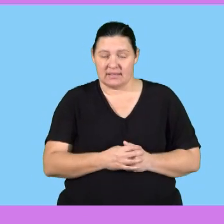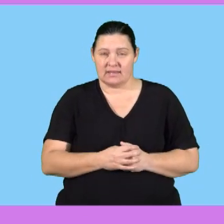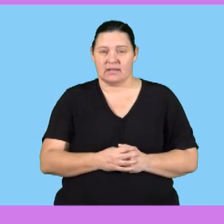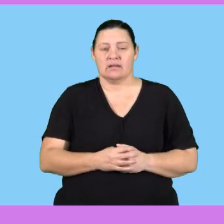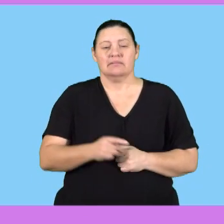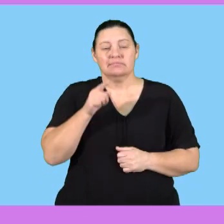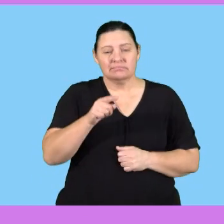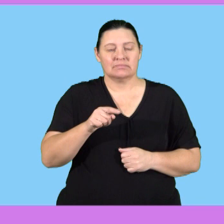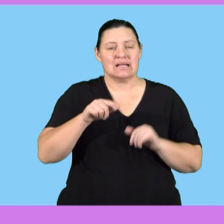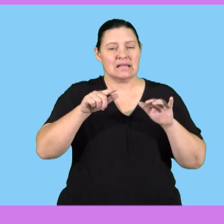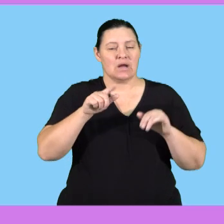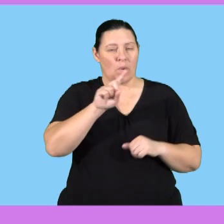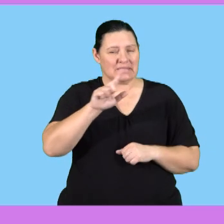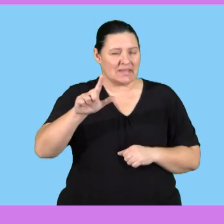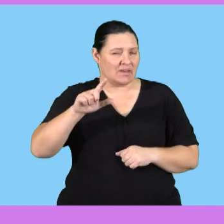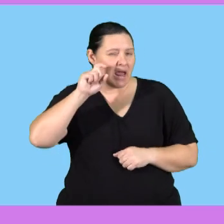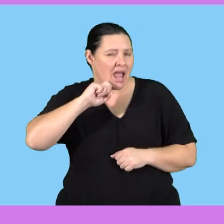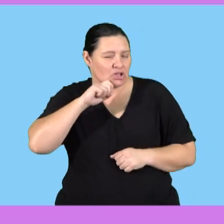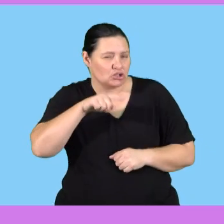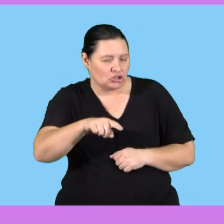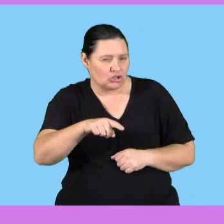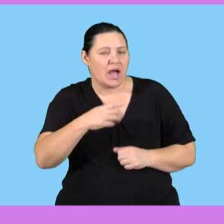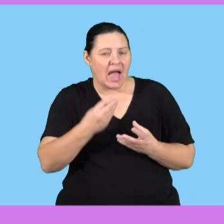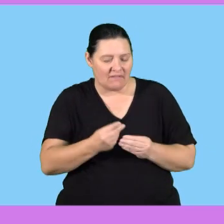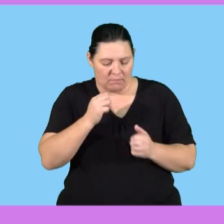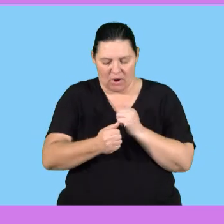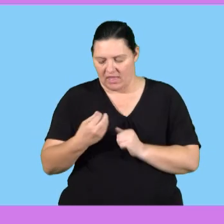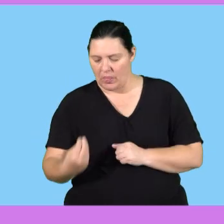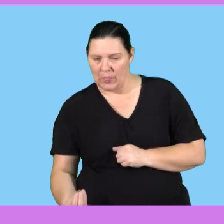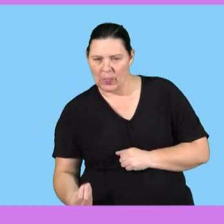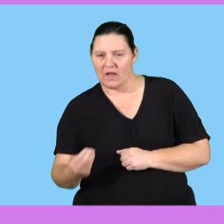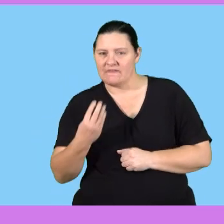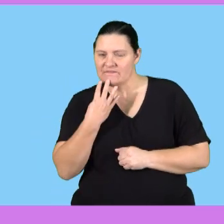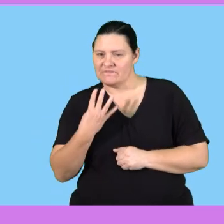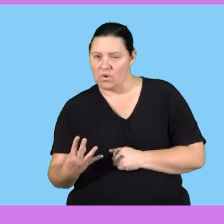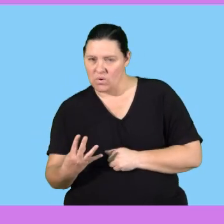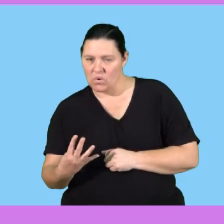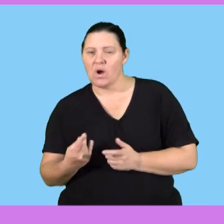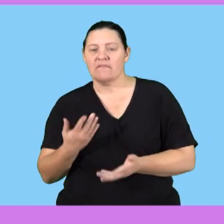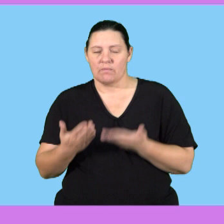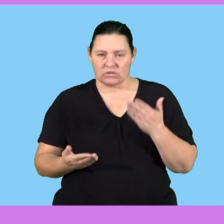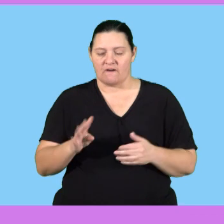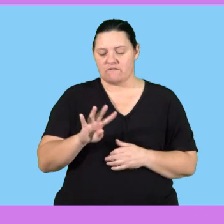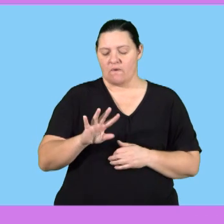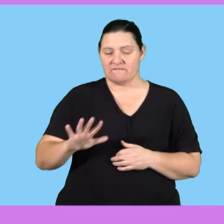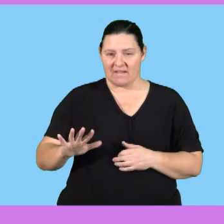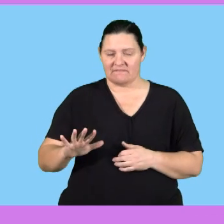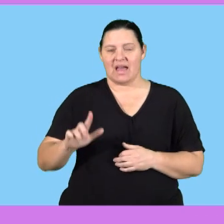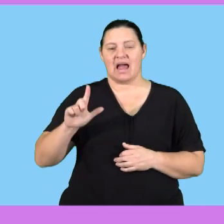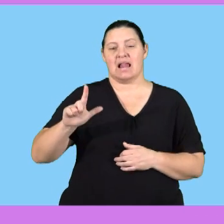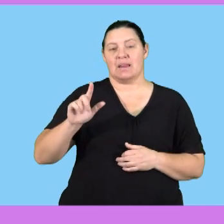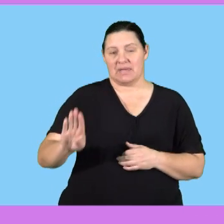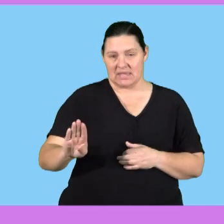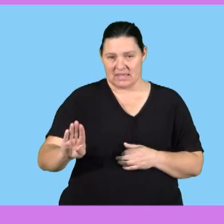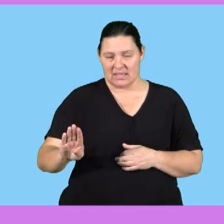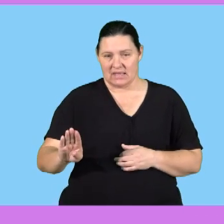I'm saying, this 17-year-old boy has a 4-year-old brother who has a mass of 45